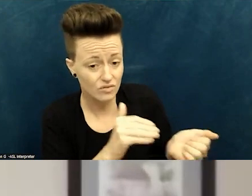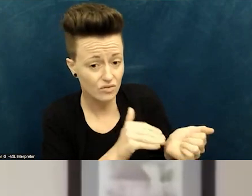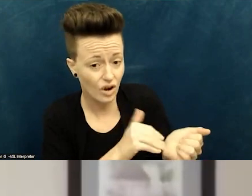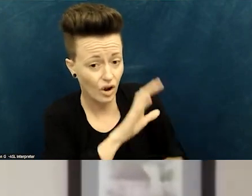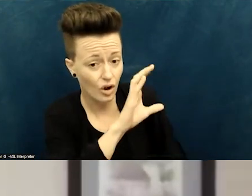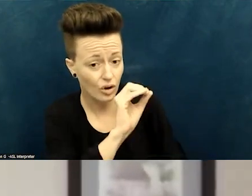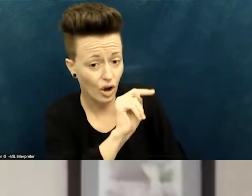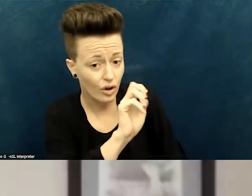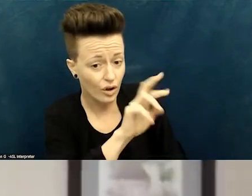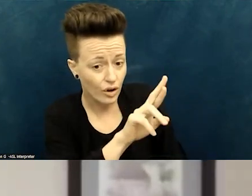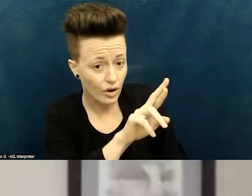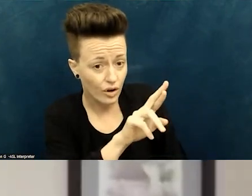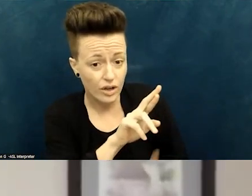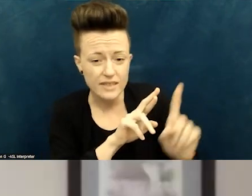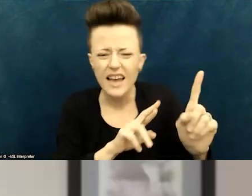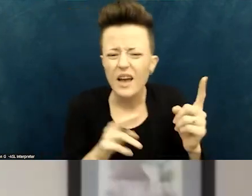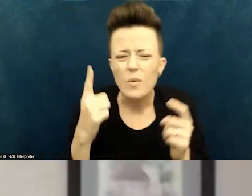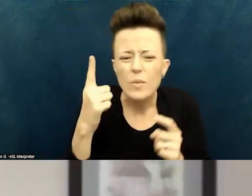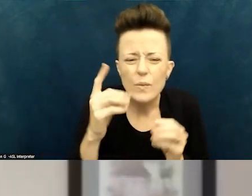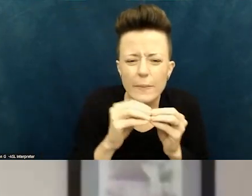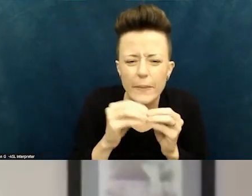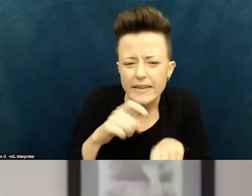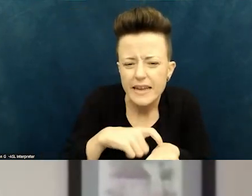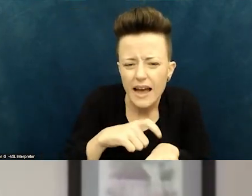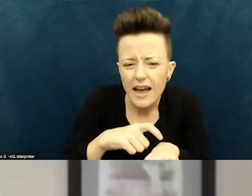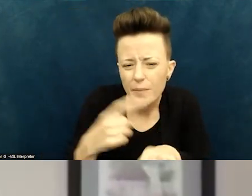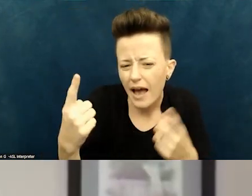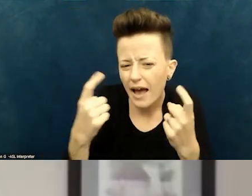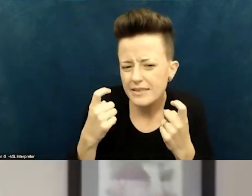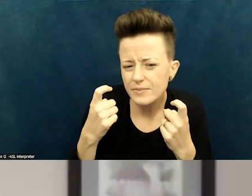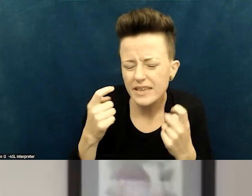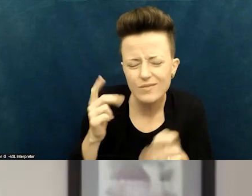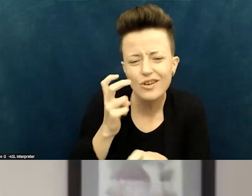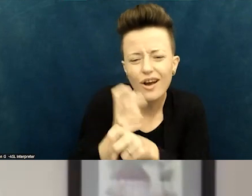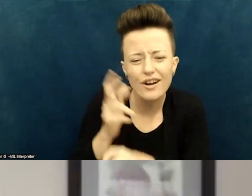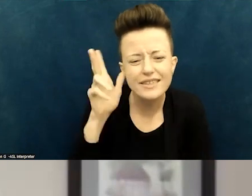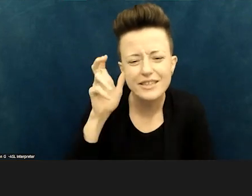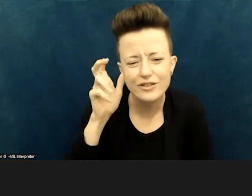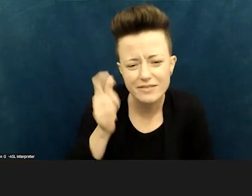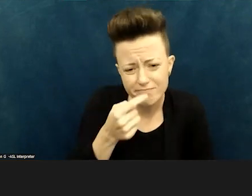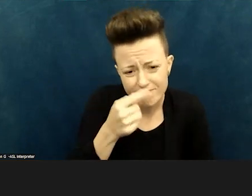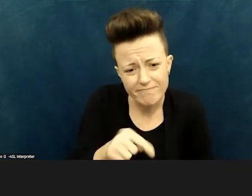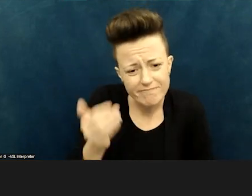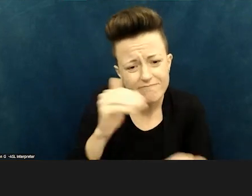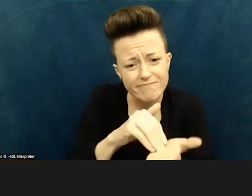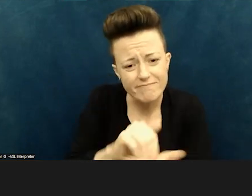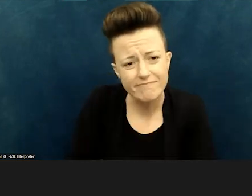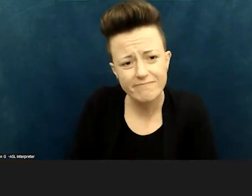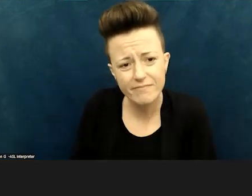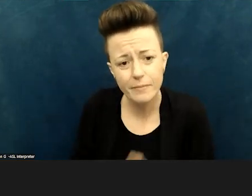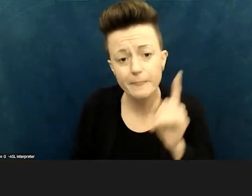come again with the question. One more time with the question. I had a hard time hearing it. As the Reformed